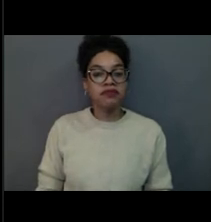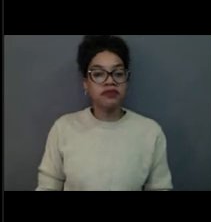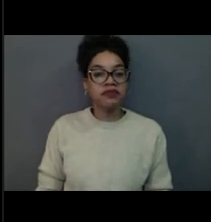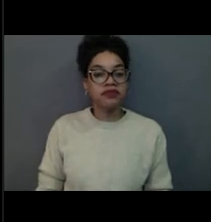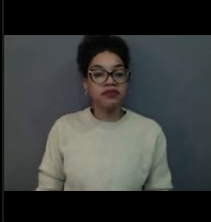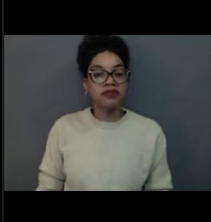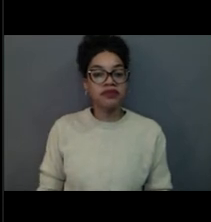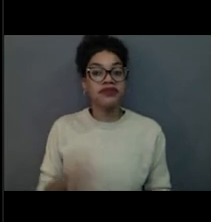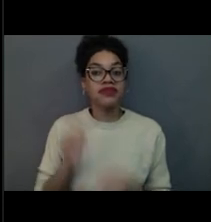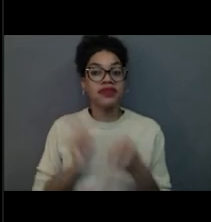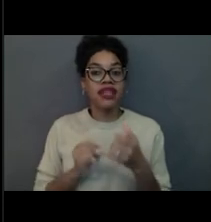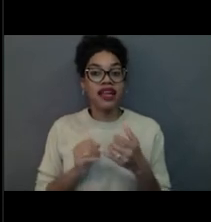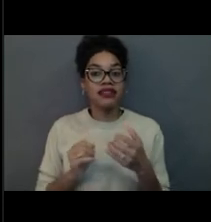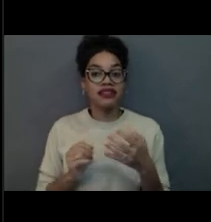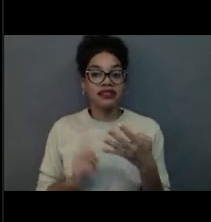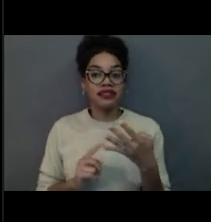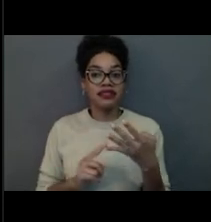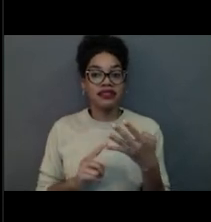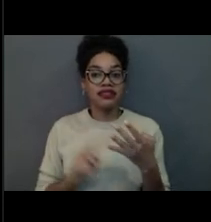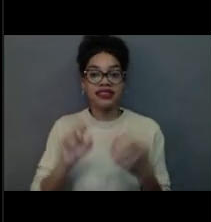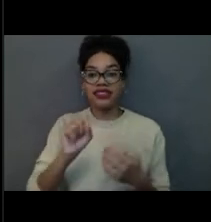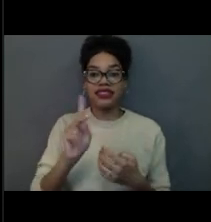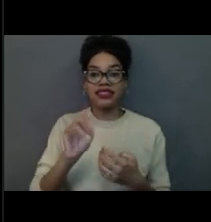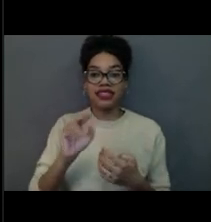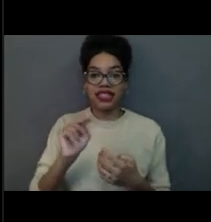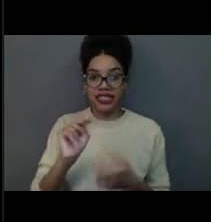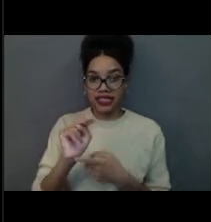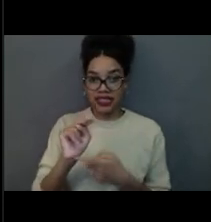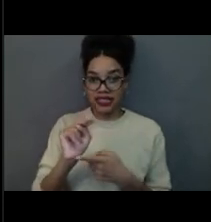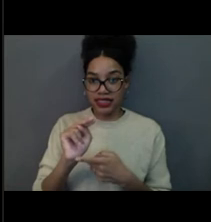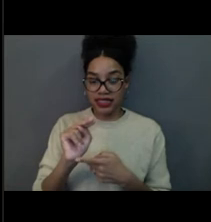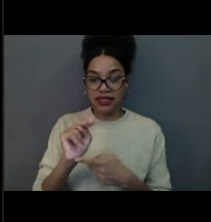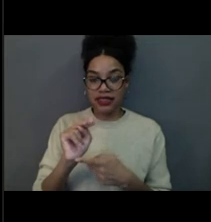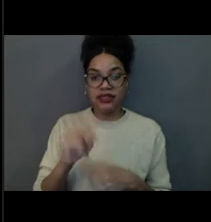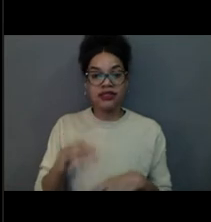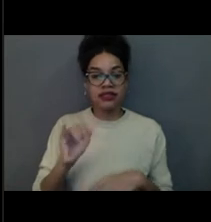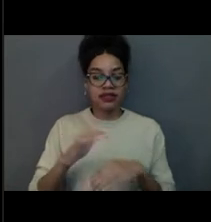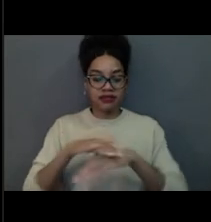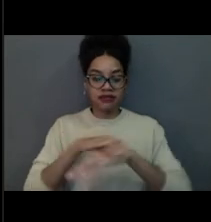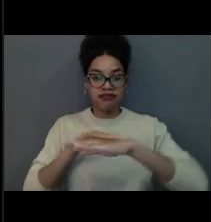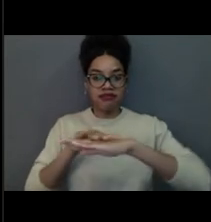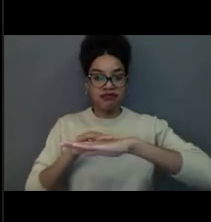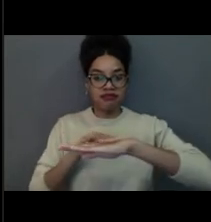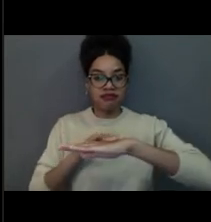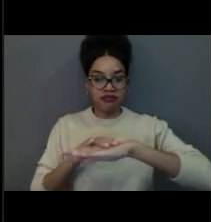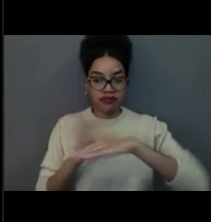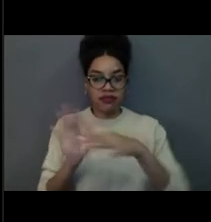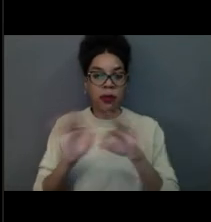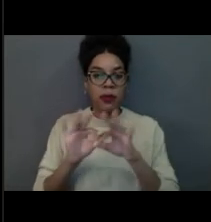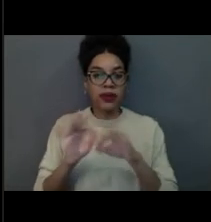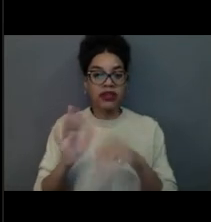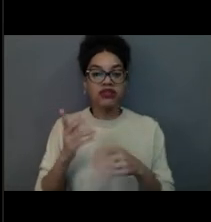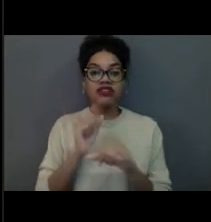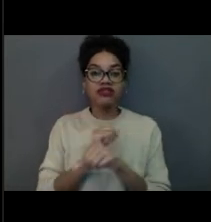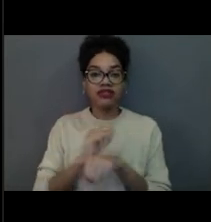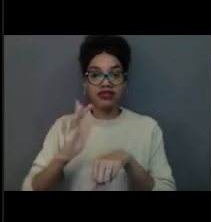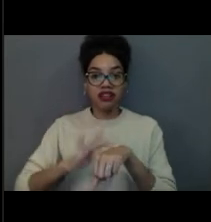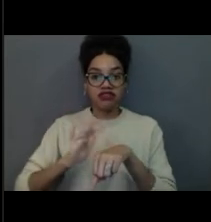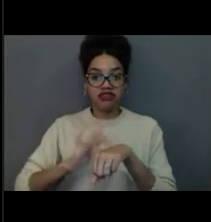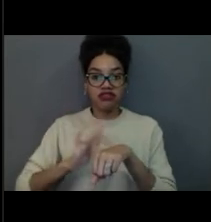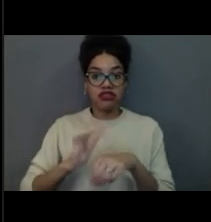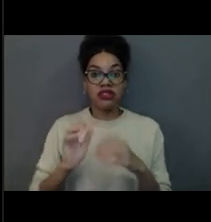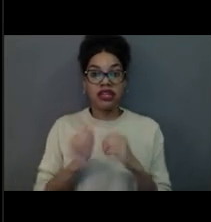The last thing we want to look at is the skin, and this is where we're going to use our sense of touch as well as our sense of sight. I'm going to